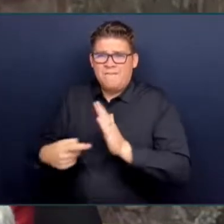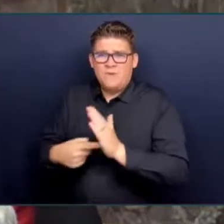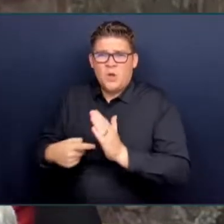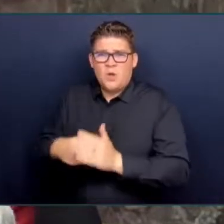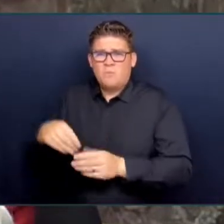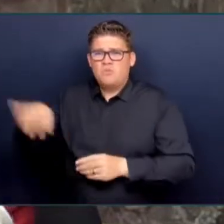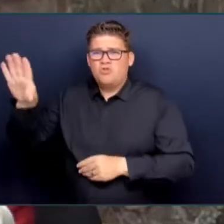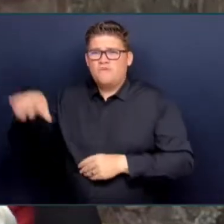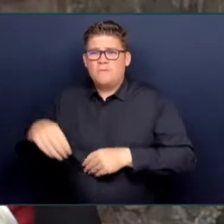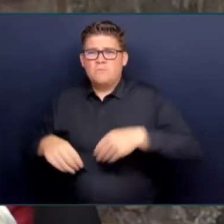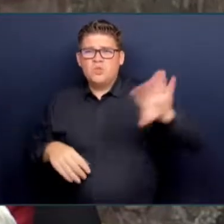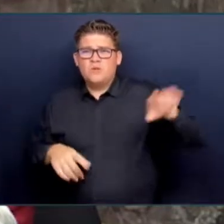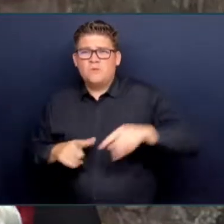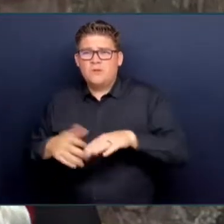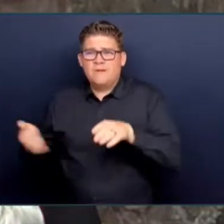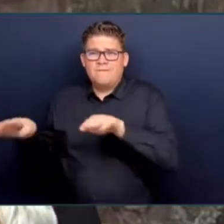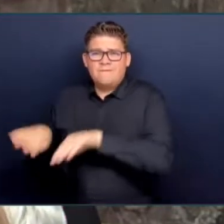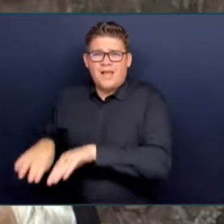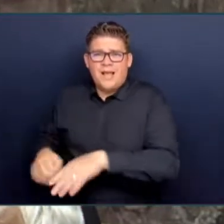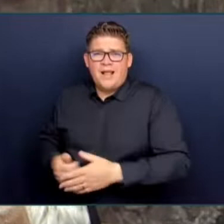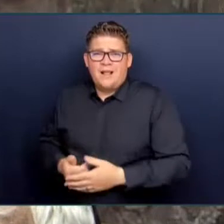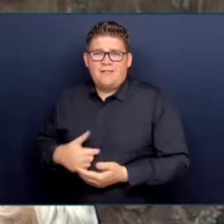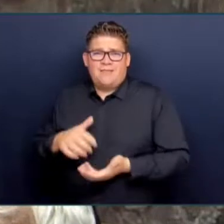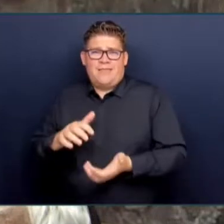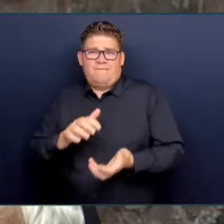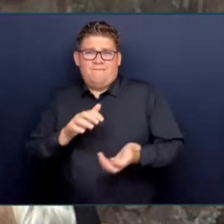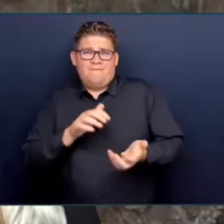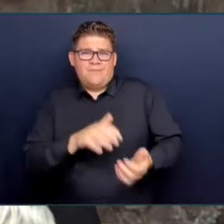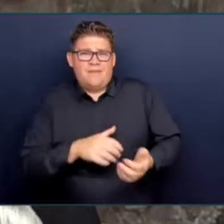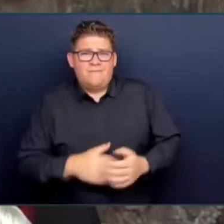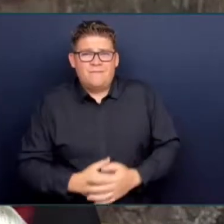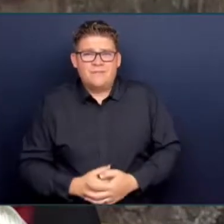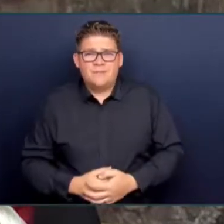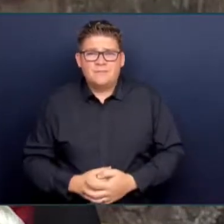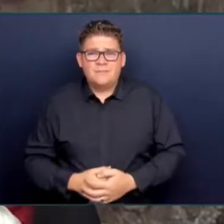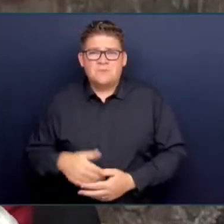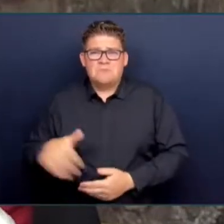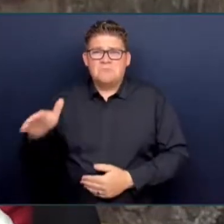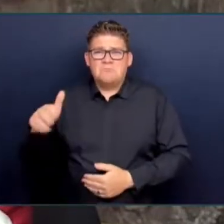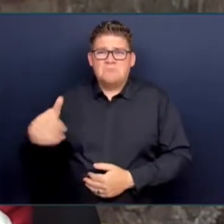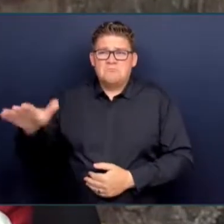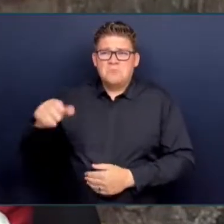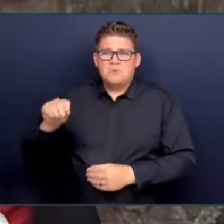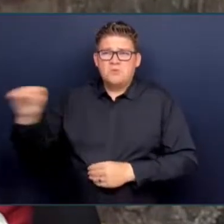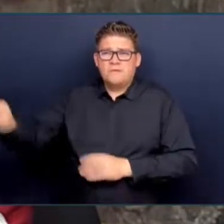opposition who thought that renting was a